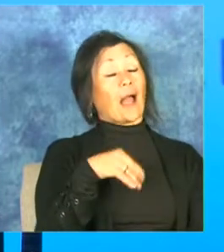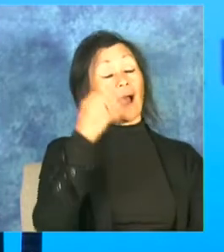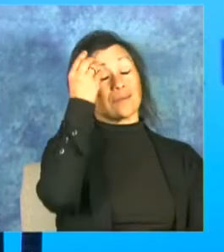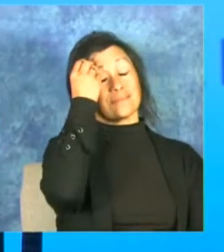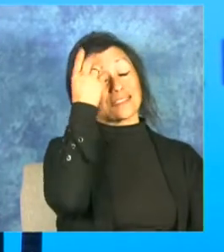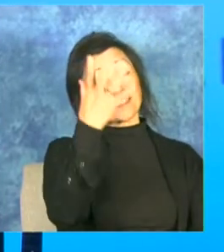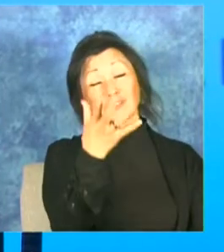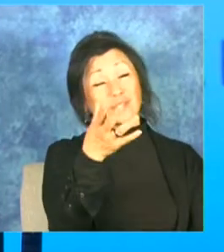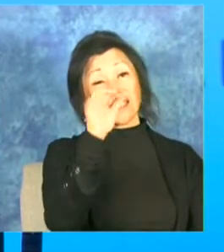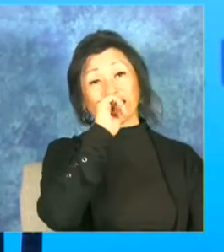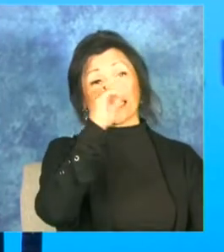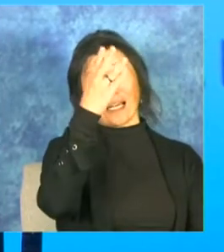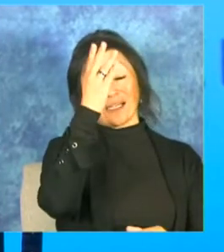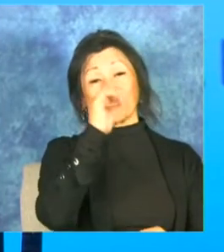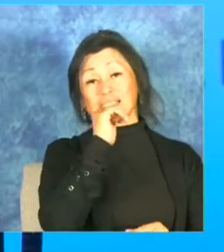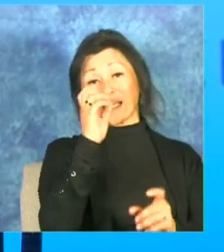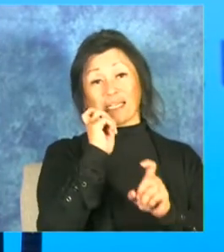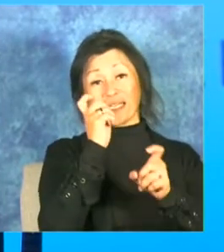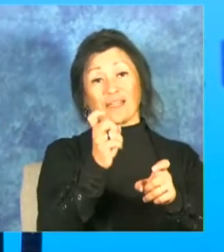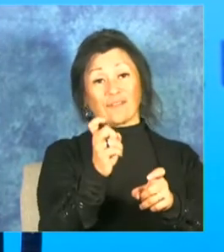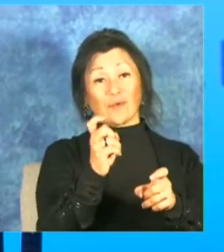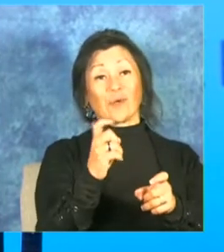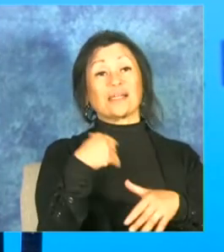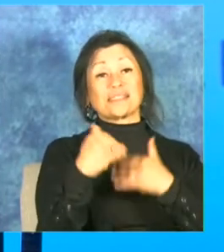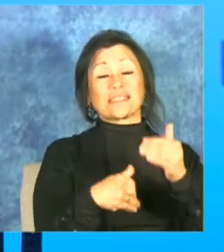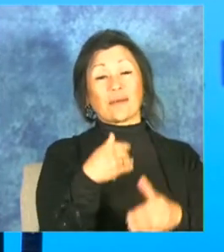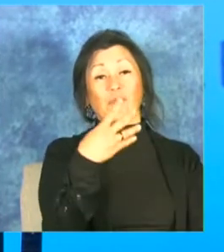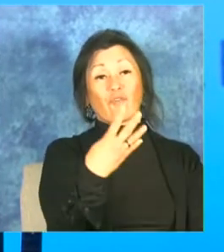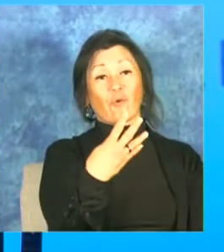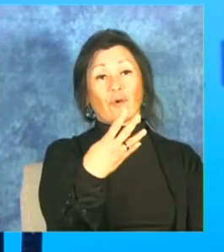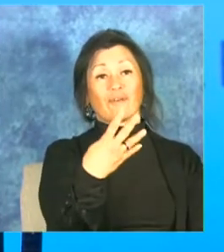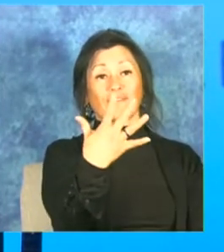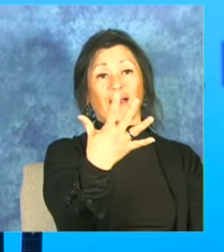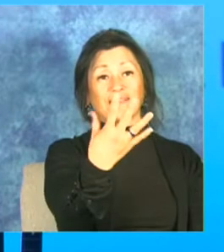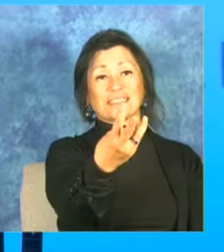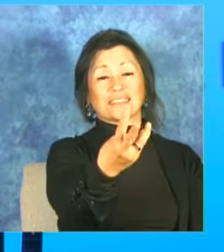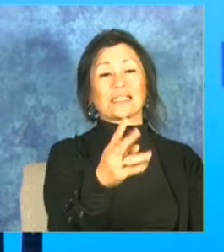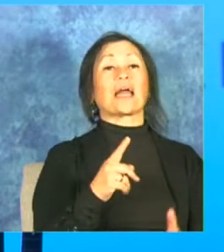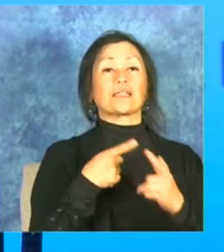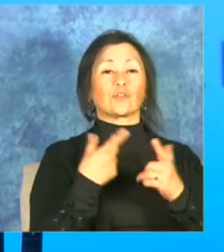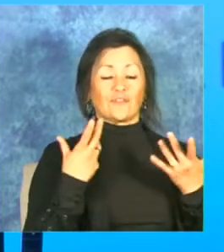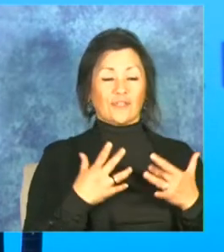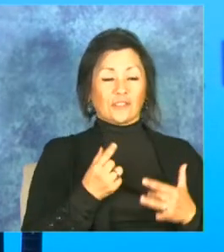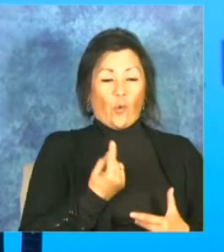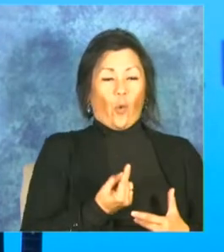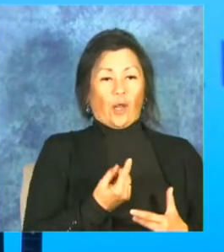you, He's not going to give you step 4, 5, and 6 in your life until you've done steps 1, 2, and 3.